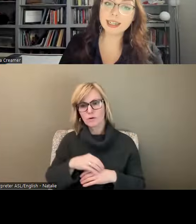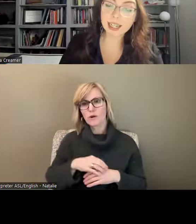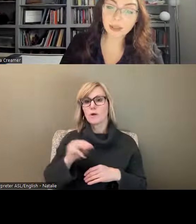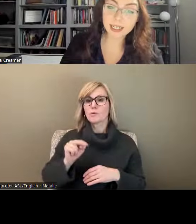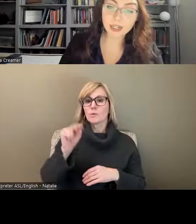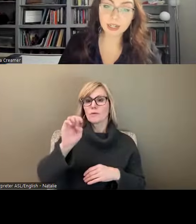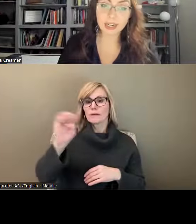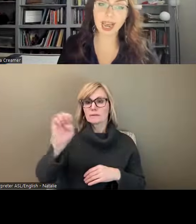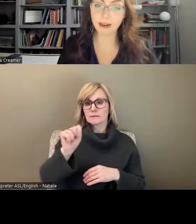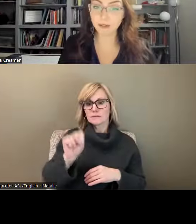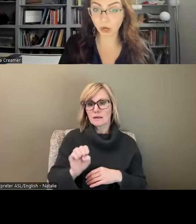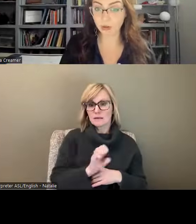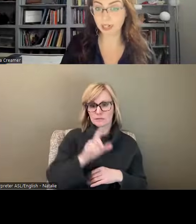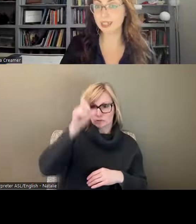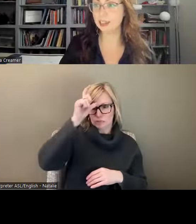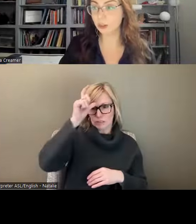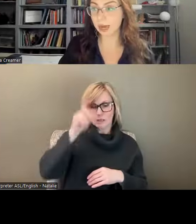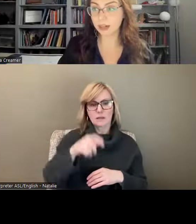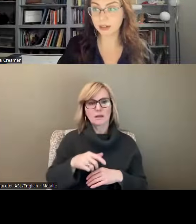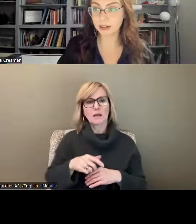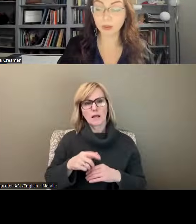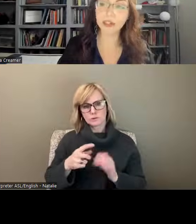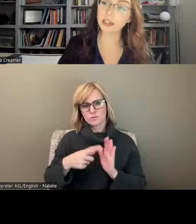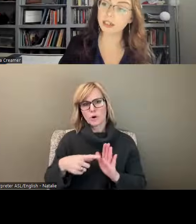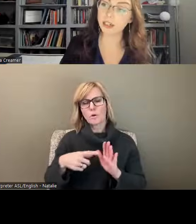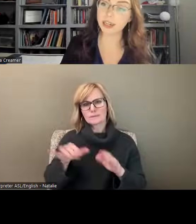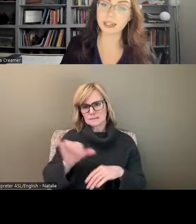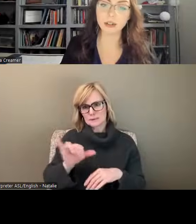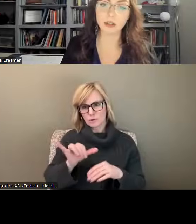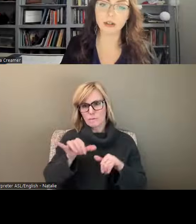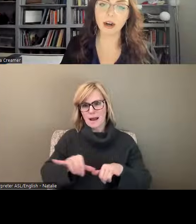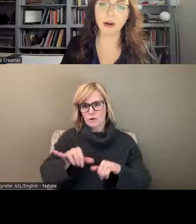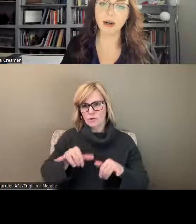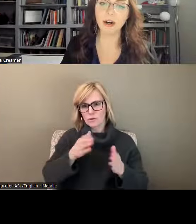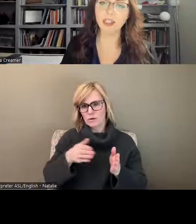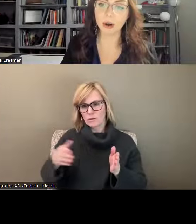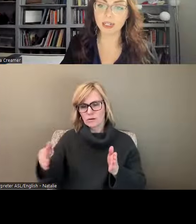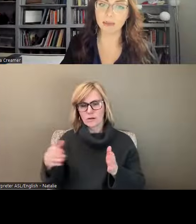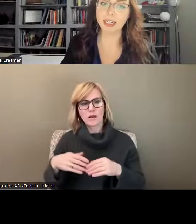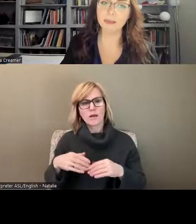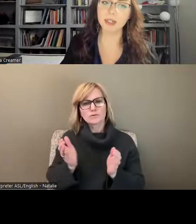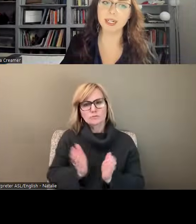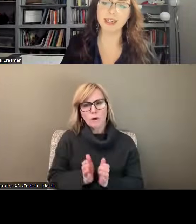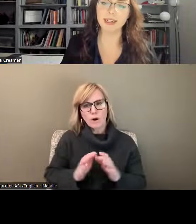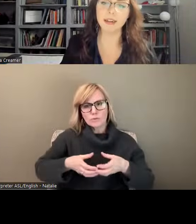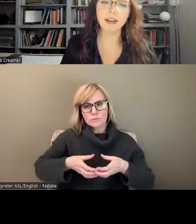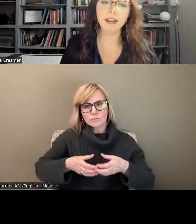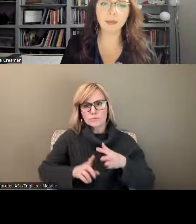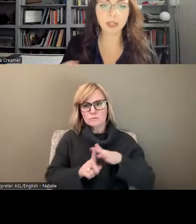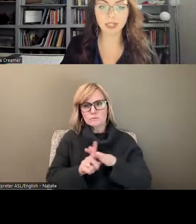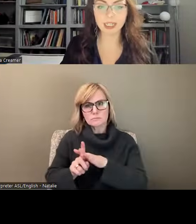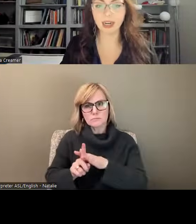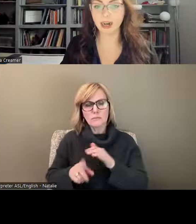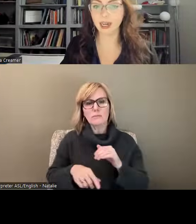Syria and southeastern Turkey have shown an identical pattern, or nearly identical, of small settlements appearing in